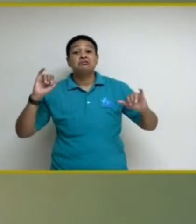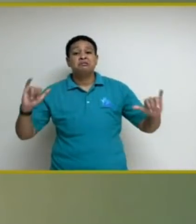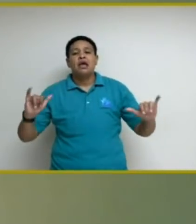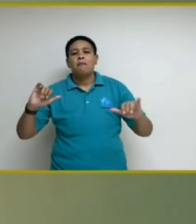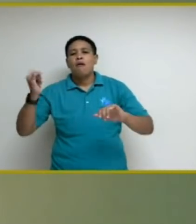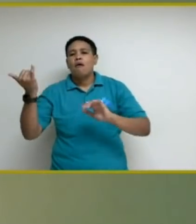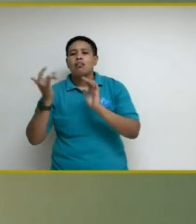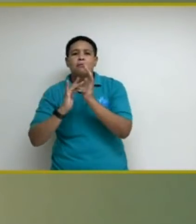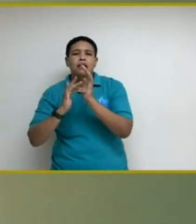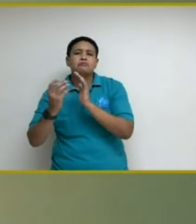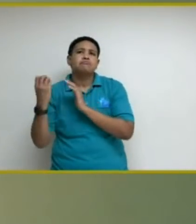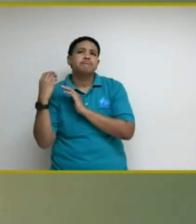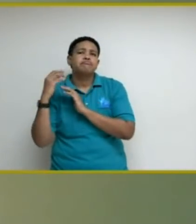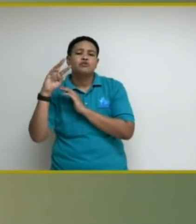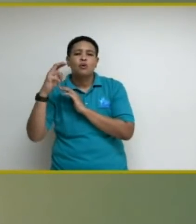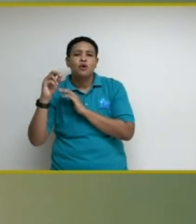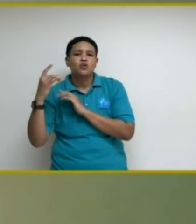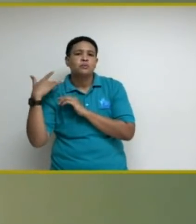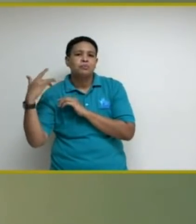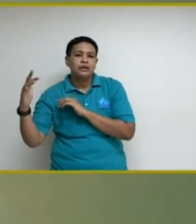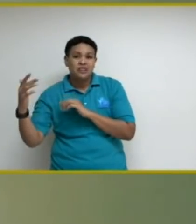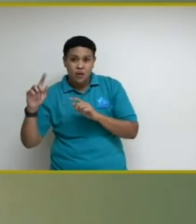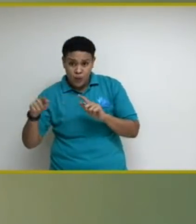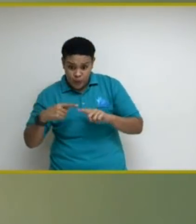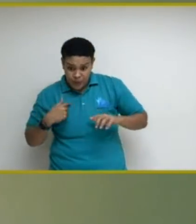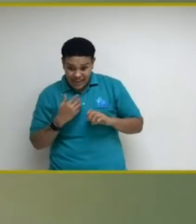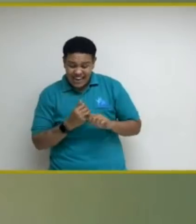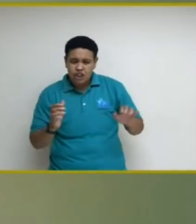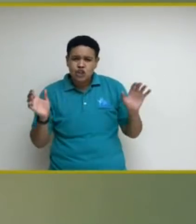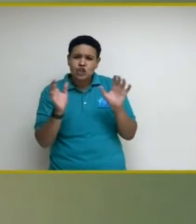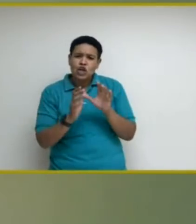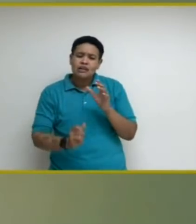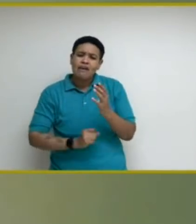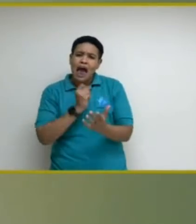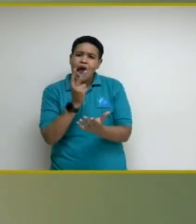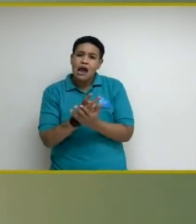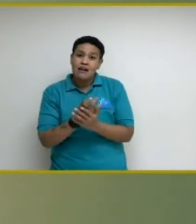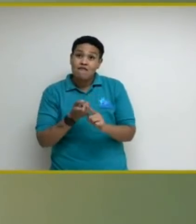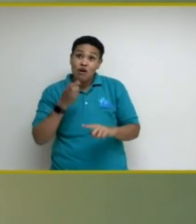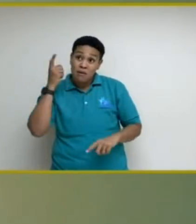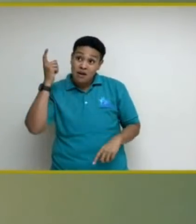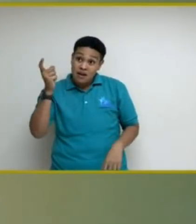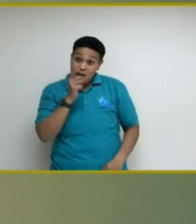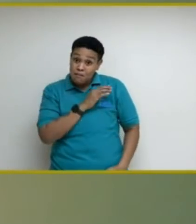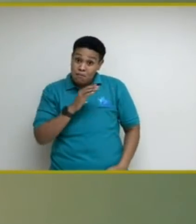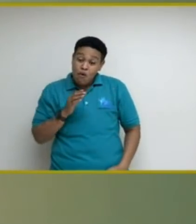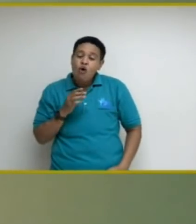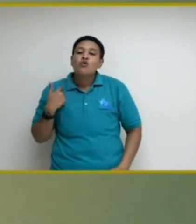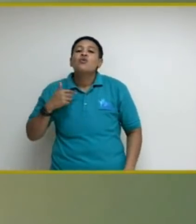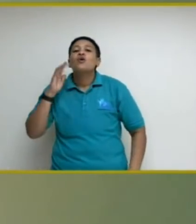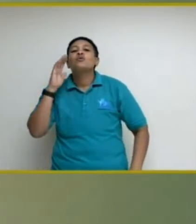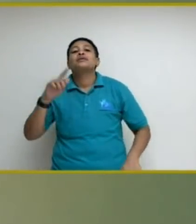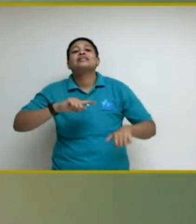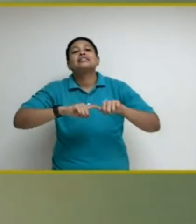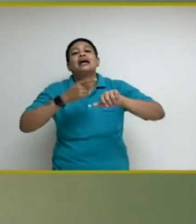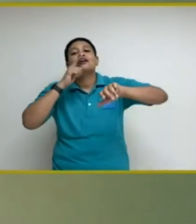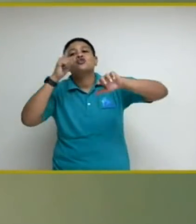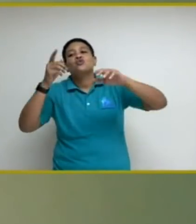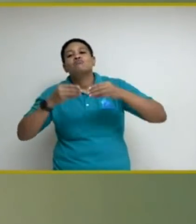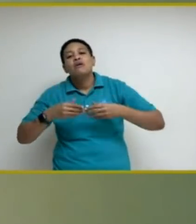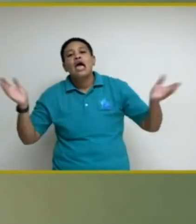is once we have certification, ratification from that board that we will begin to